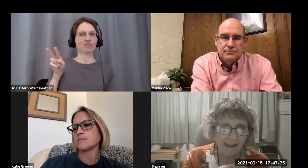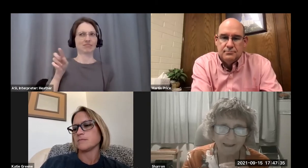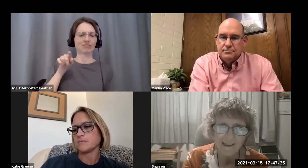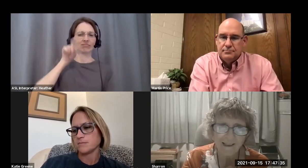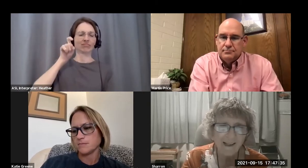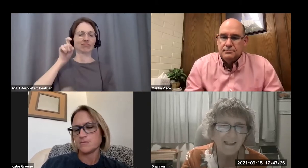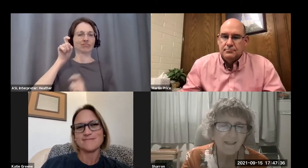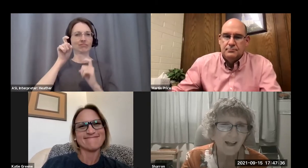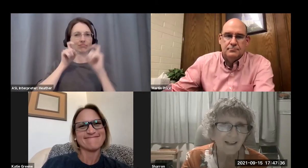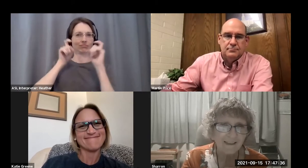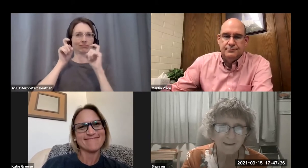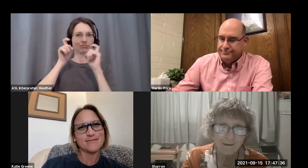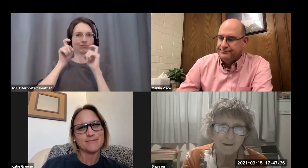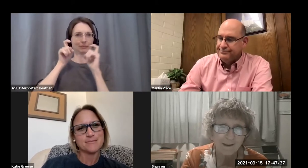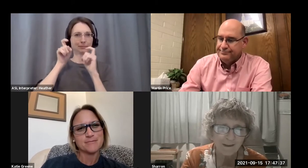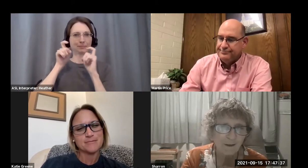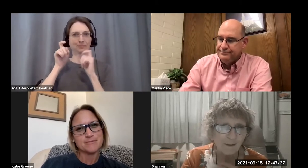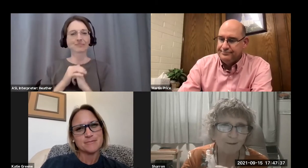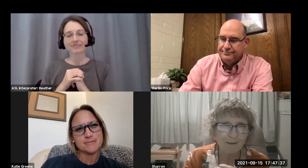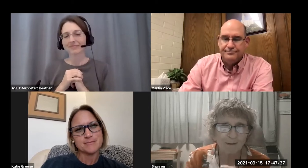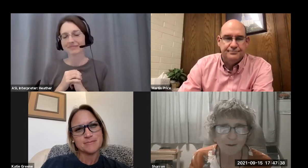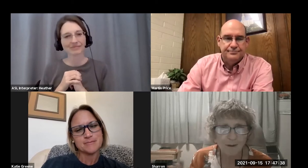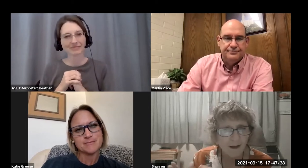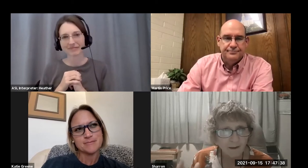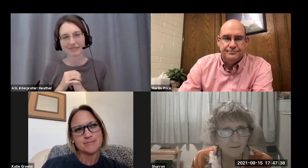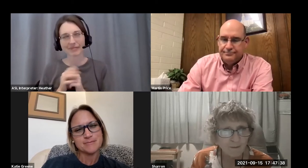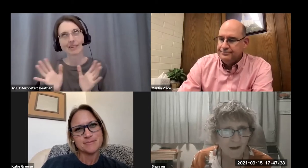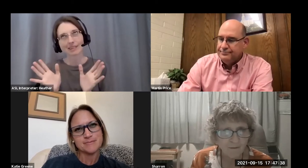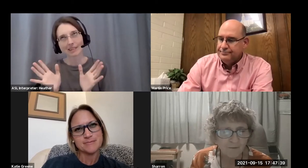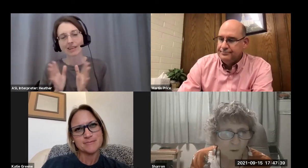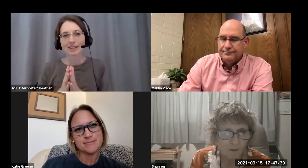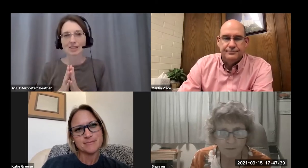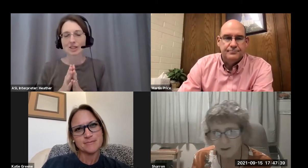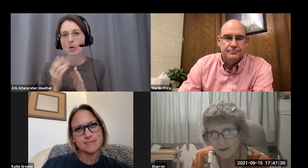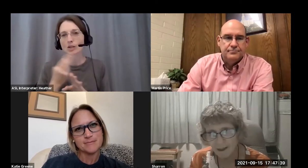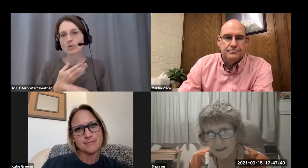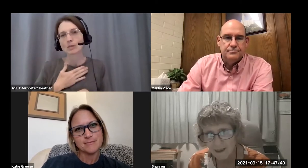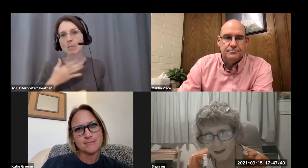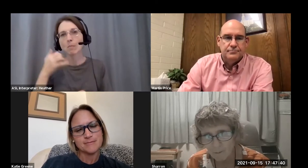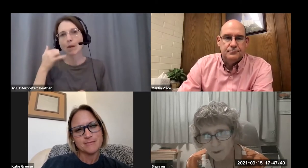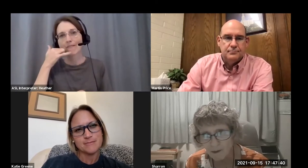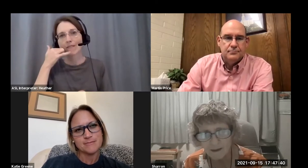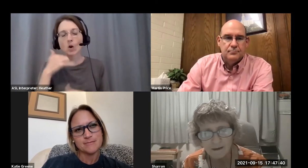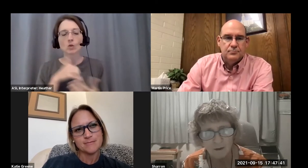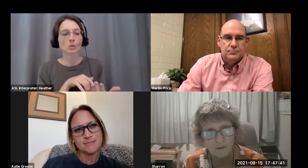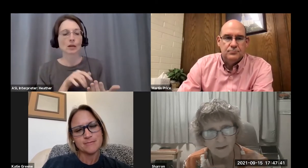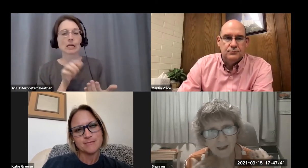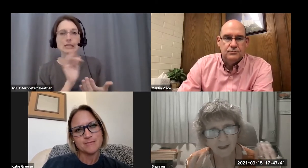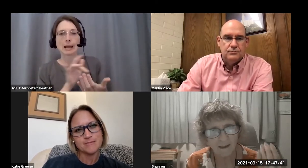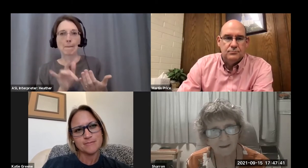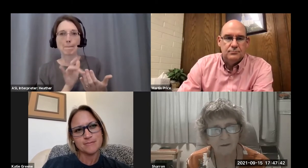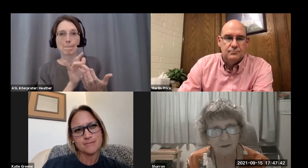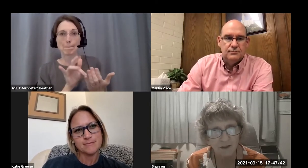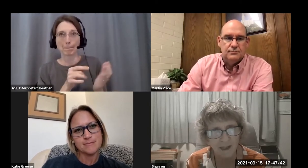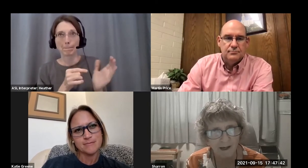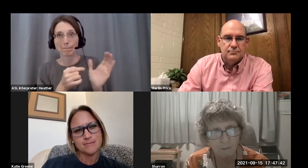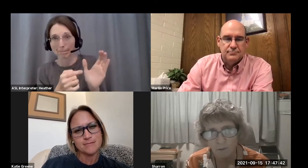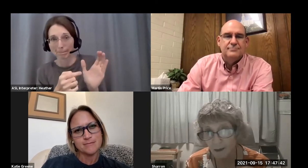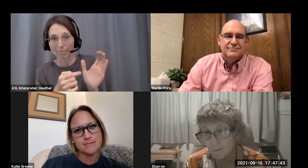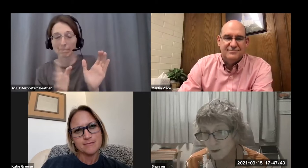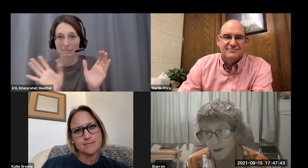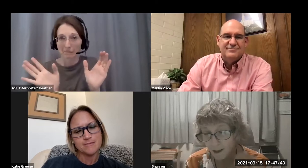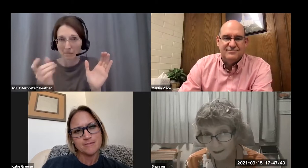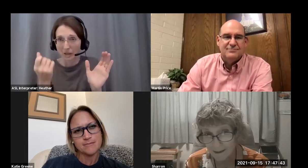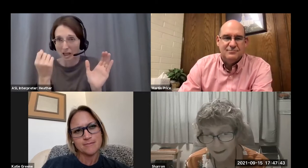I think that is just, so I use my phone and I type on it so that they can understand